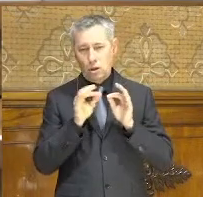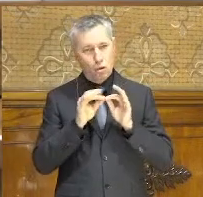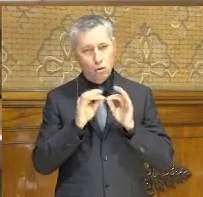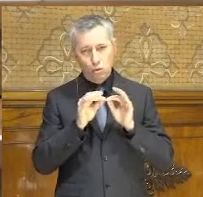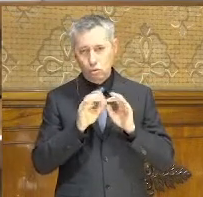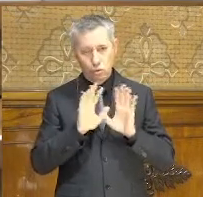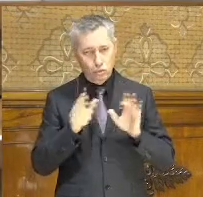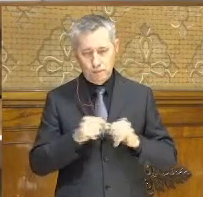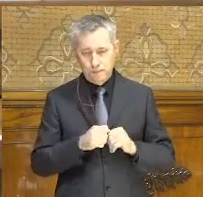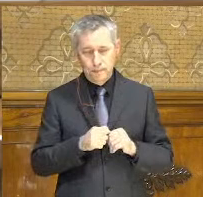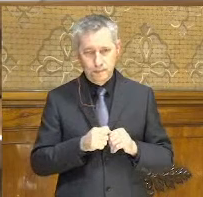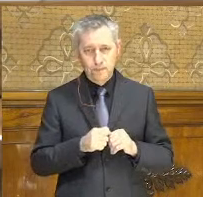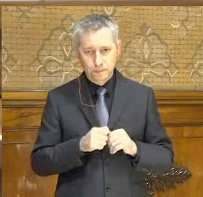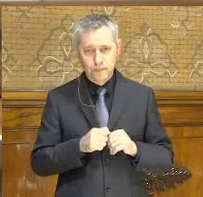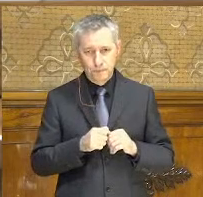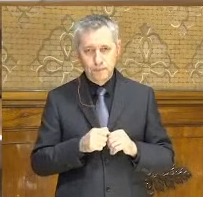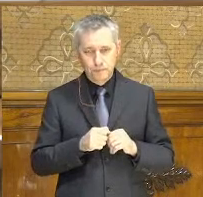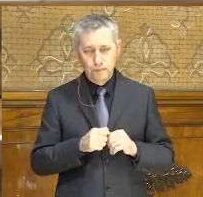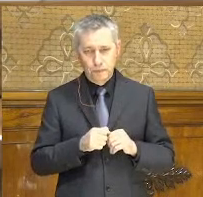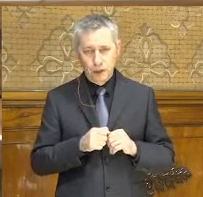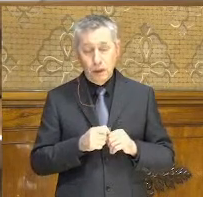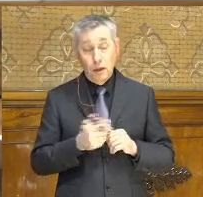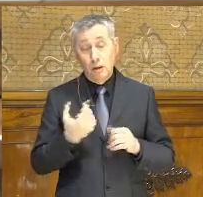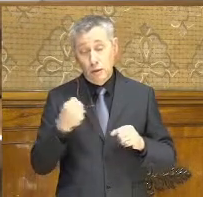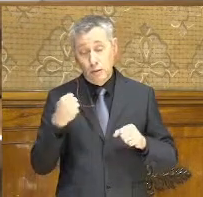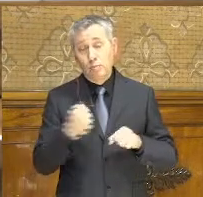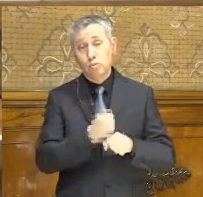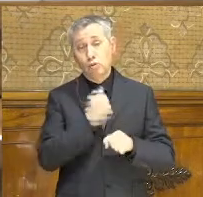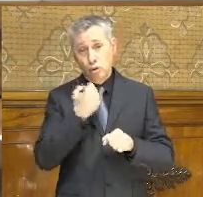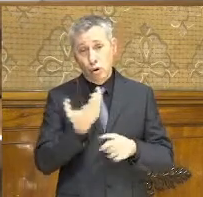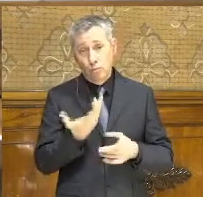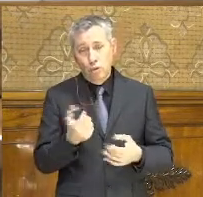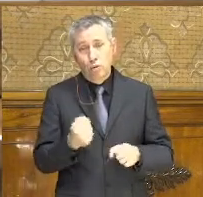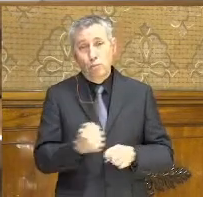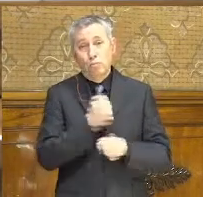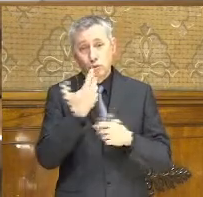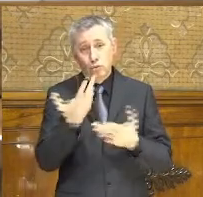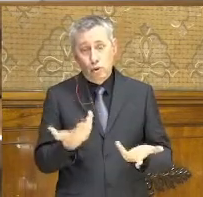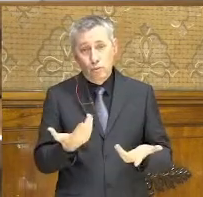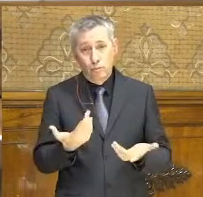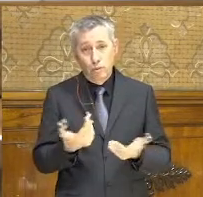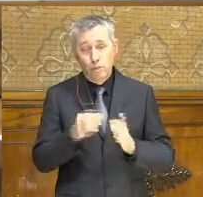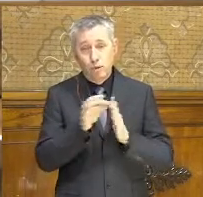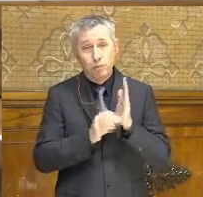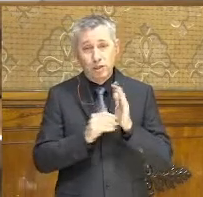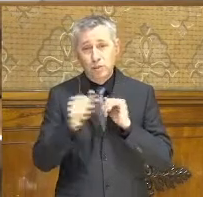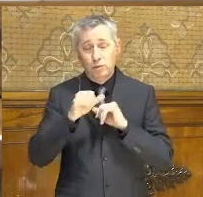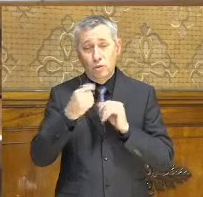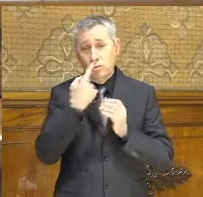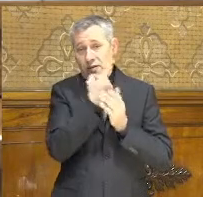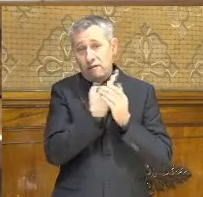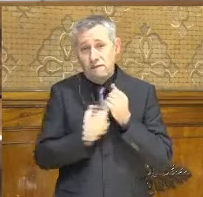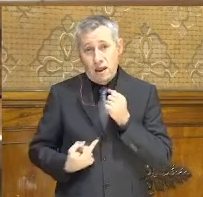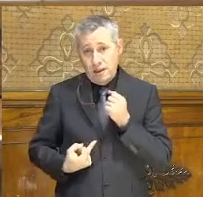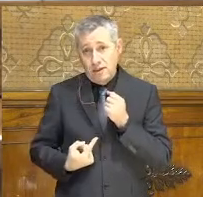I'm the failed principal of what you have just proposed. So I agree with you. I